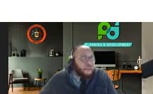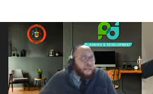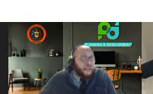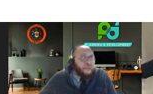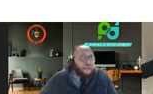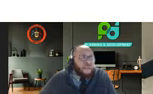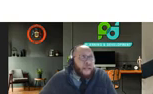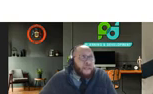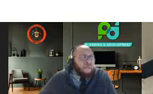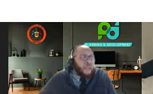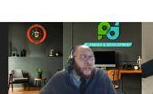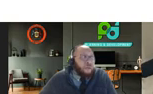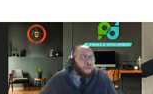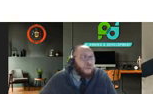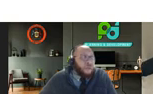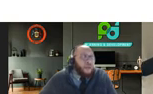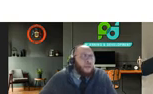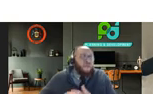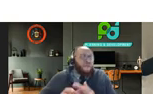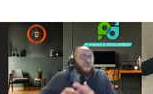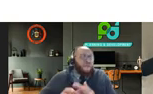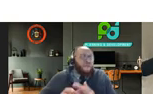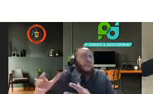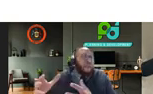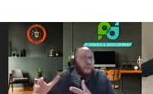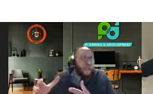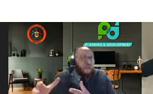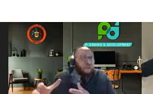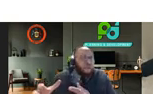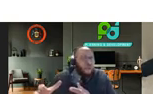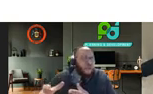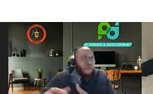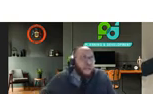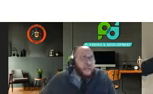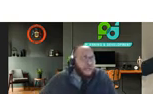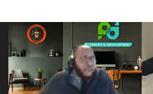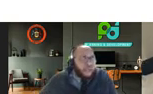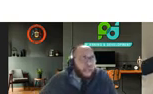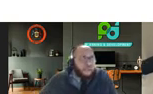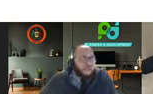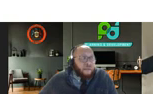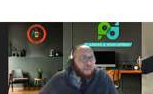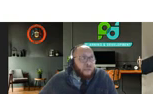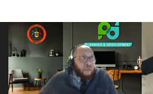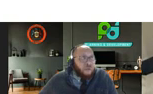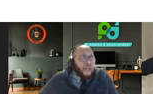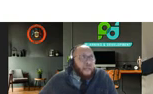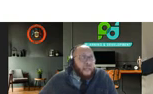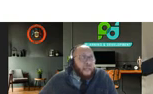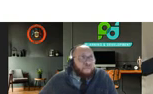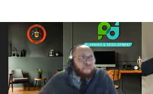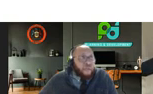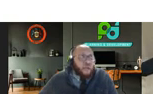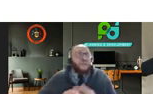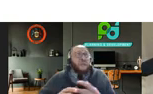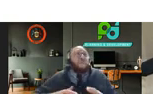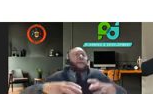everything that needs to be done on this site can be handled for redevelopment, can be handled within the site and doesn't create